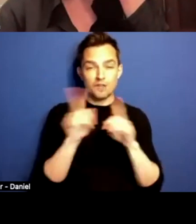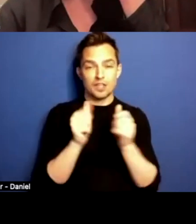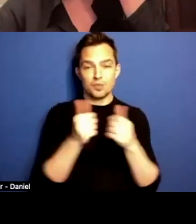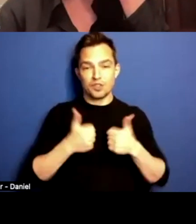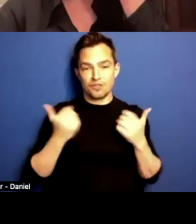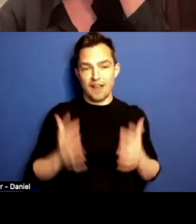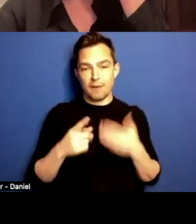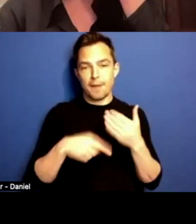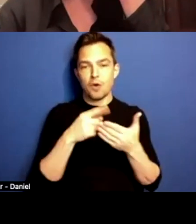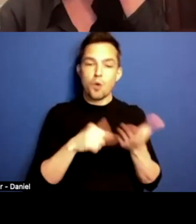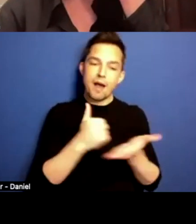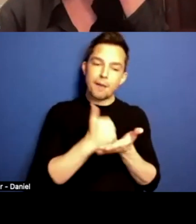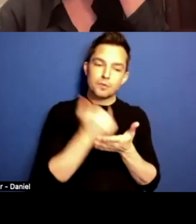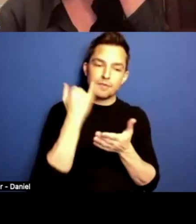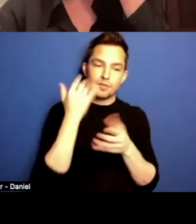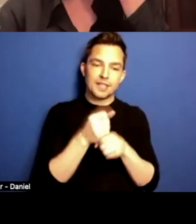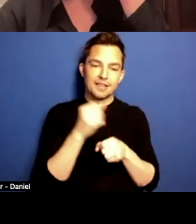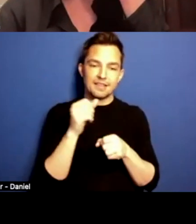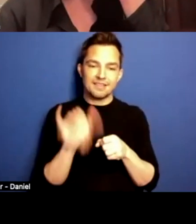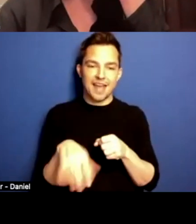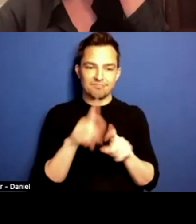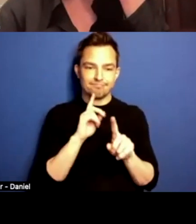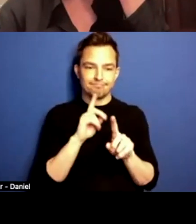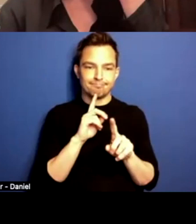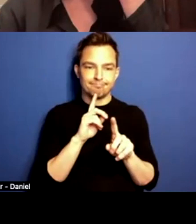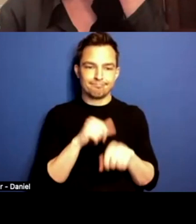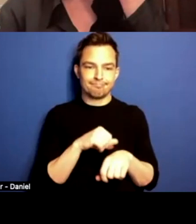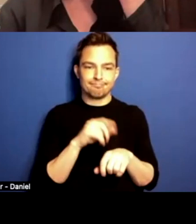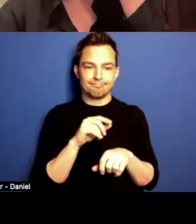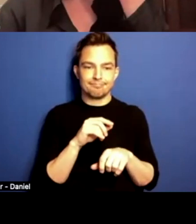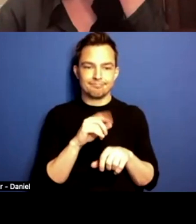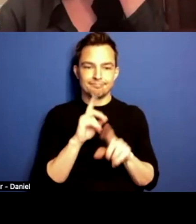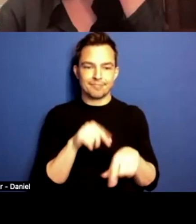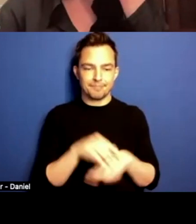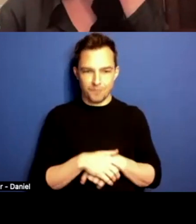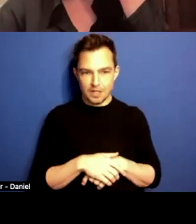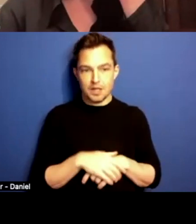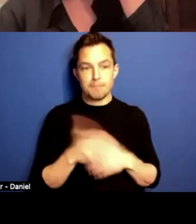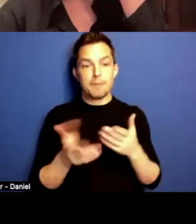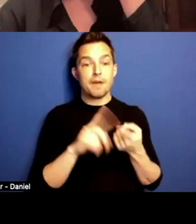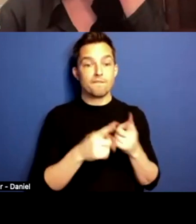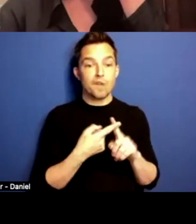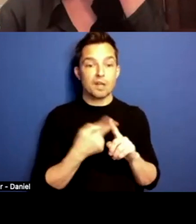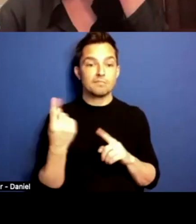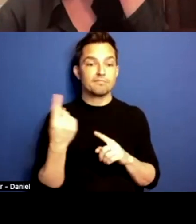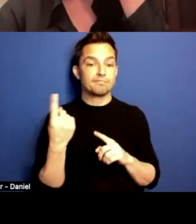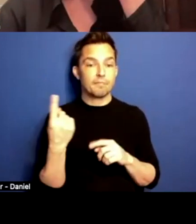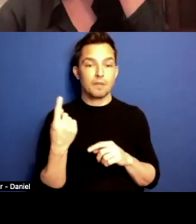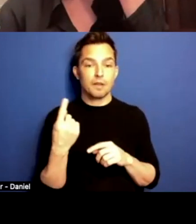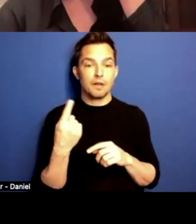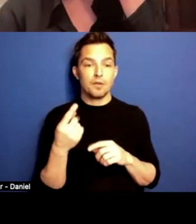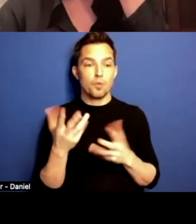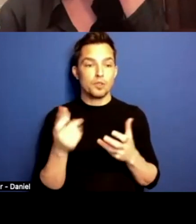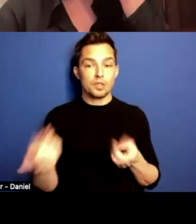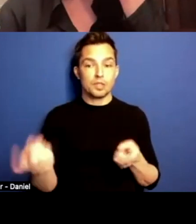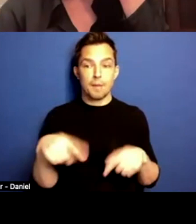about what would be helpful when you get that alert, right? There might be that person who is a friend that I want you to come wherever I am